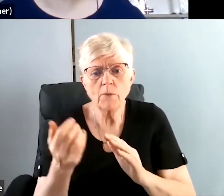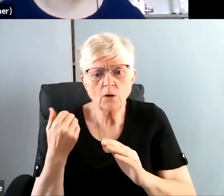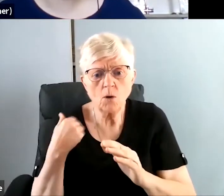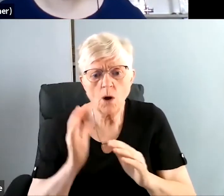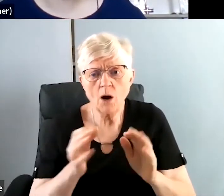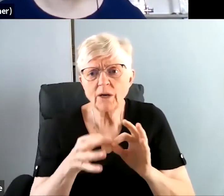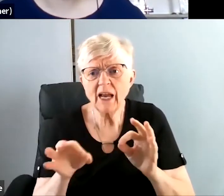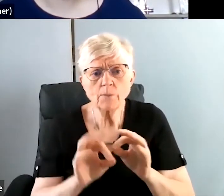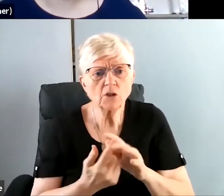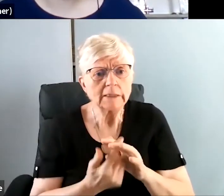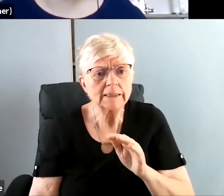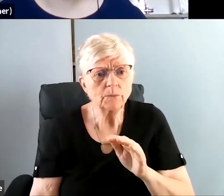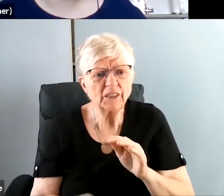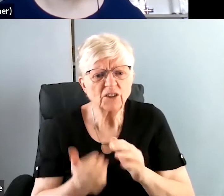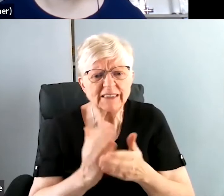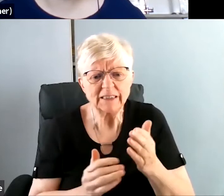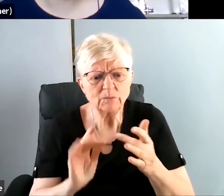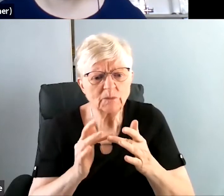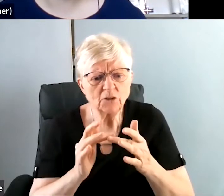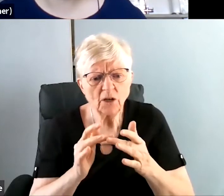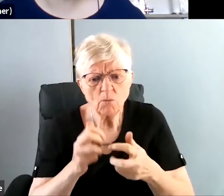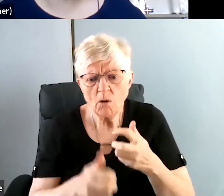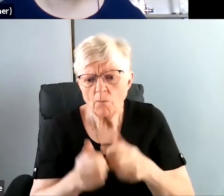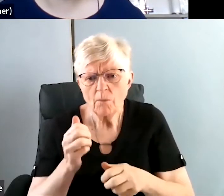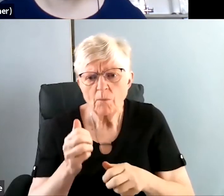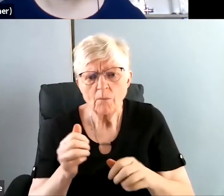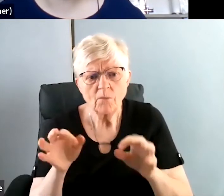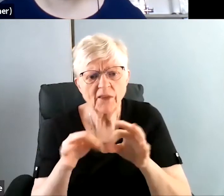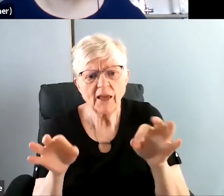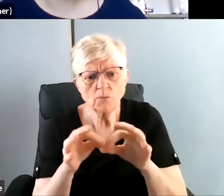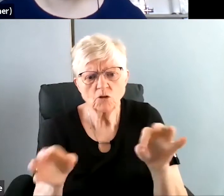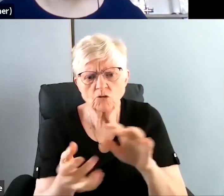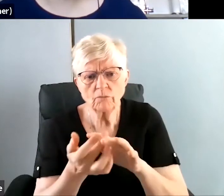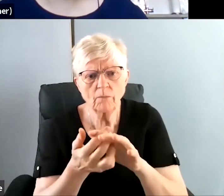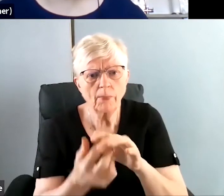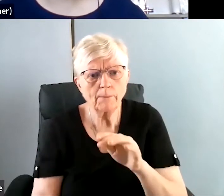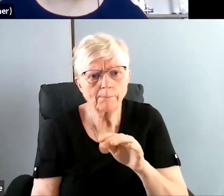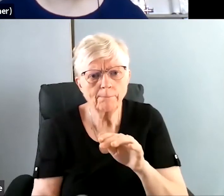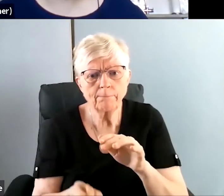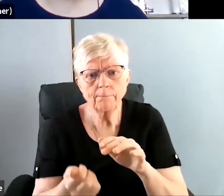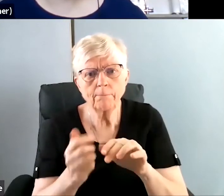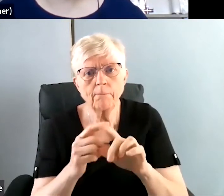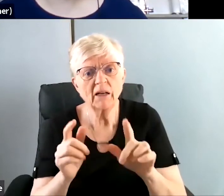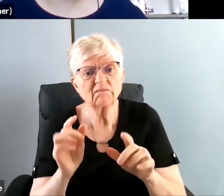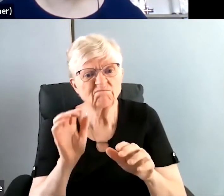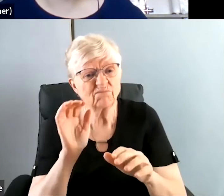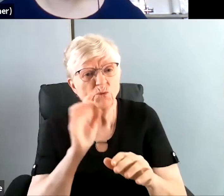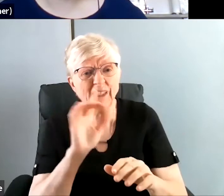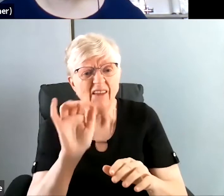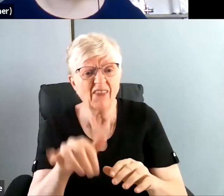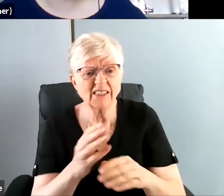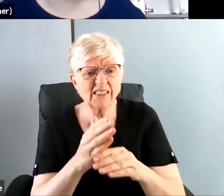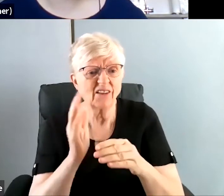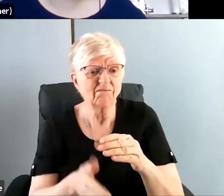disappeared. It seems to be some internet difficulties for the captioner. But that concludes our webinar